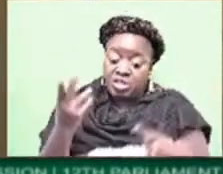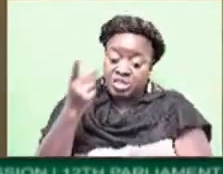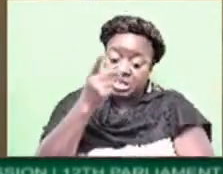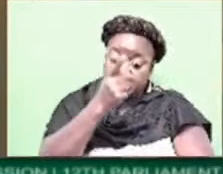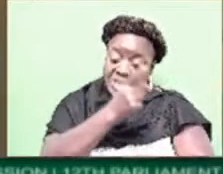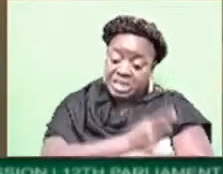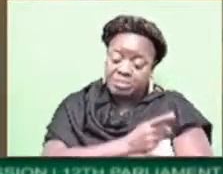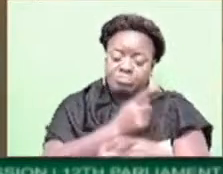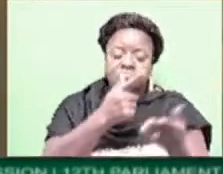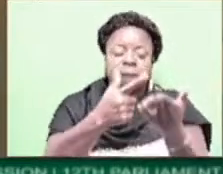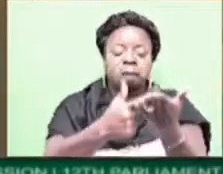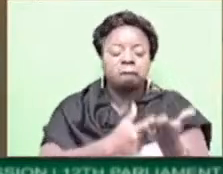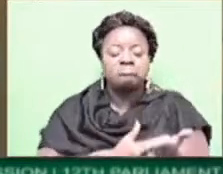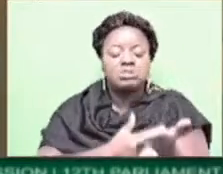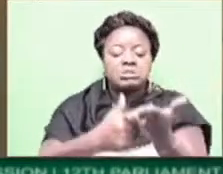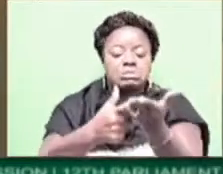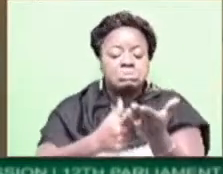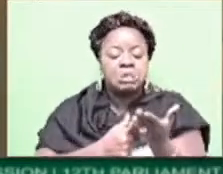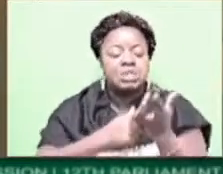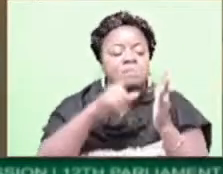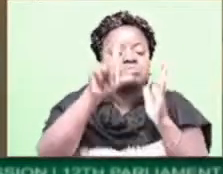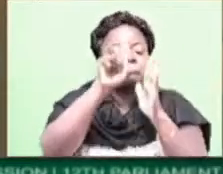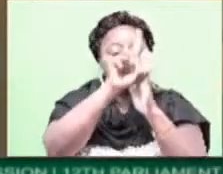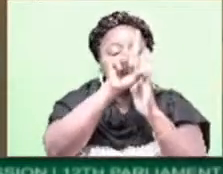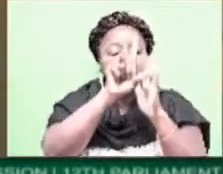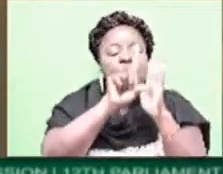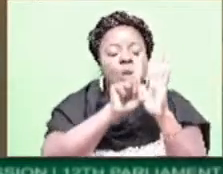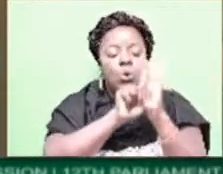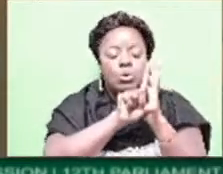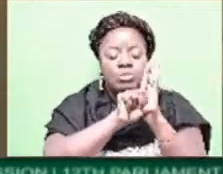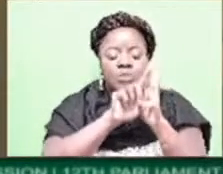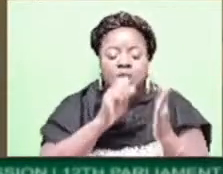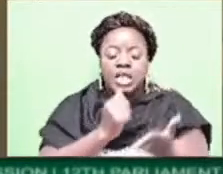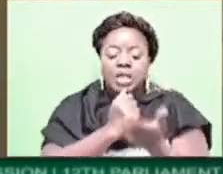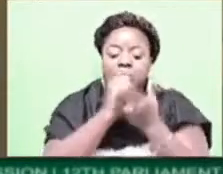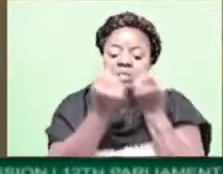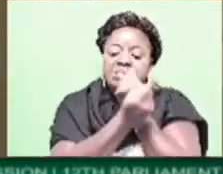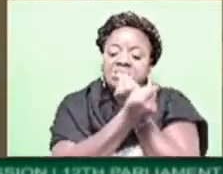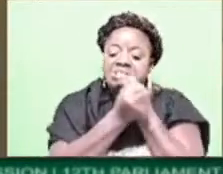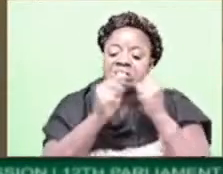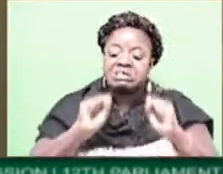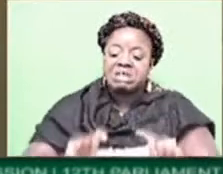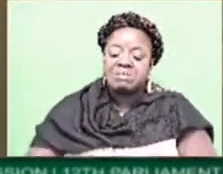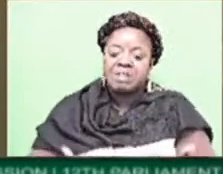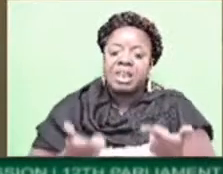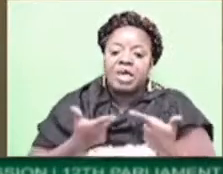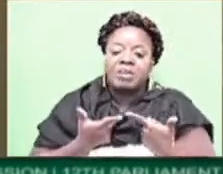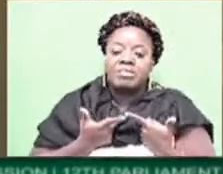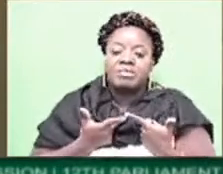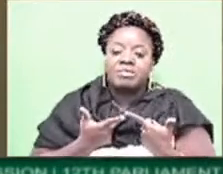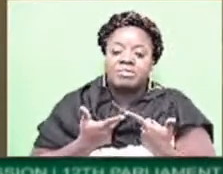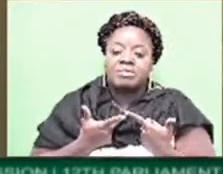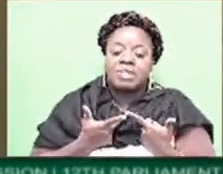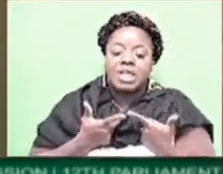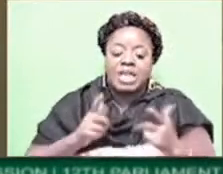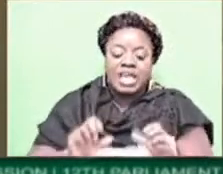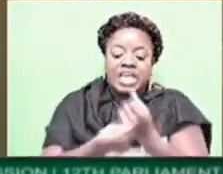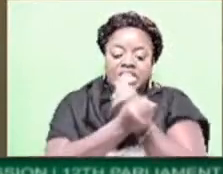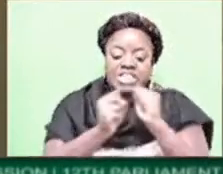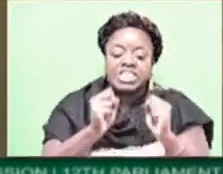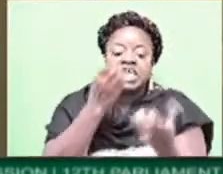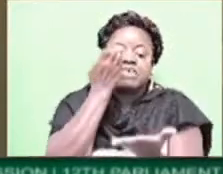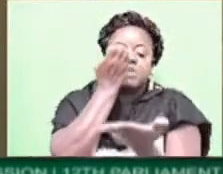debate a piece of legislation that is going to help us save lives, save economy, save